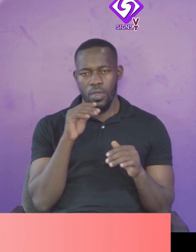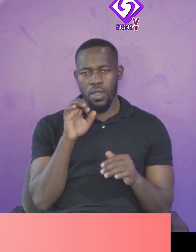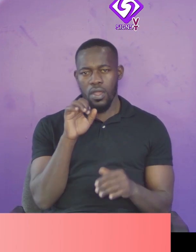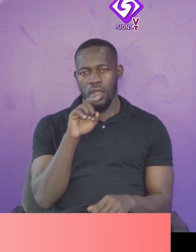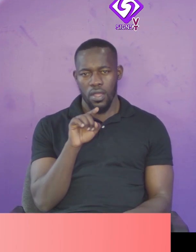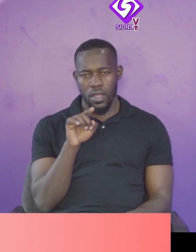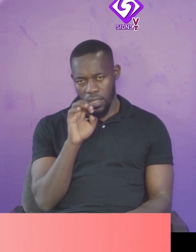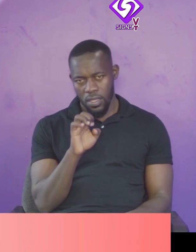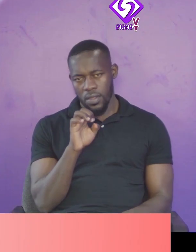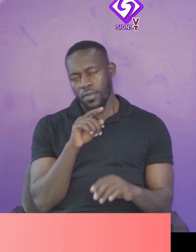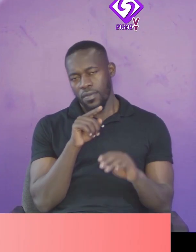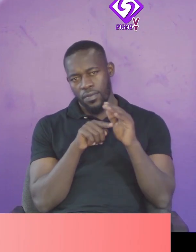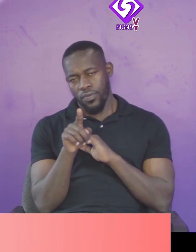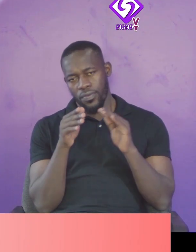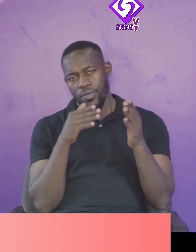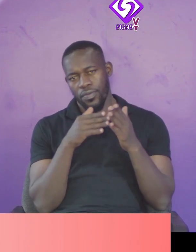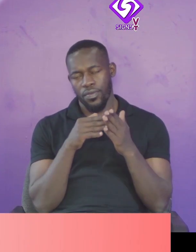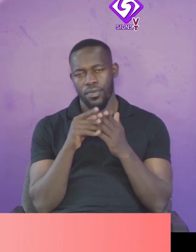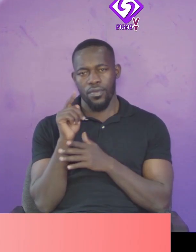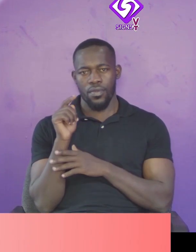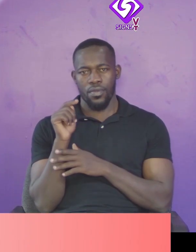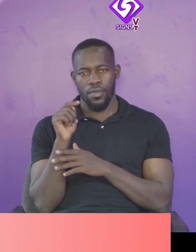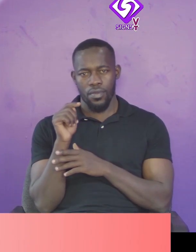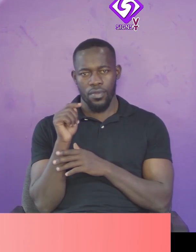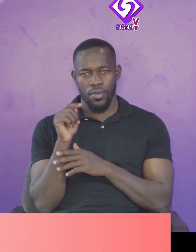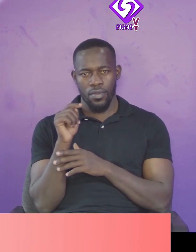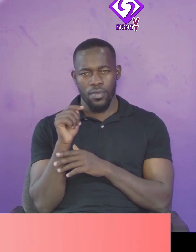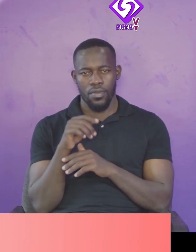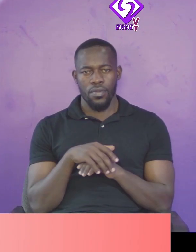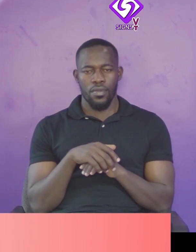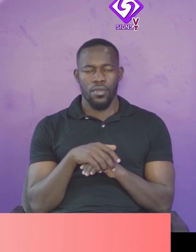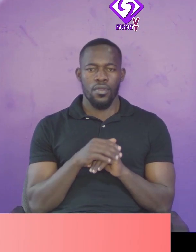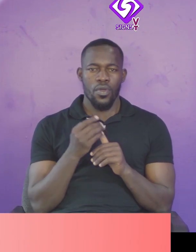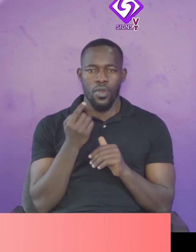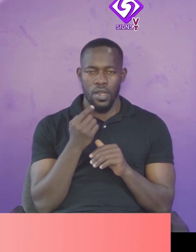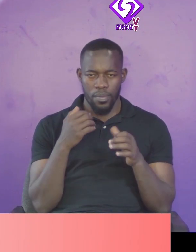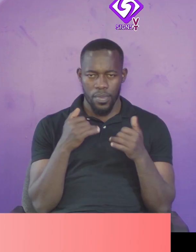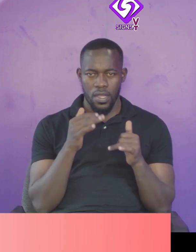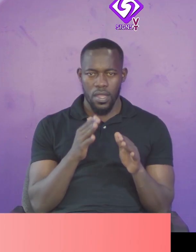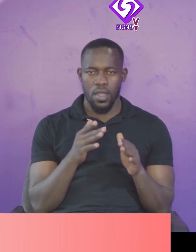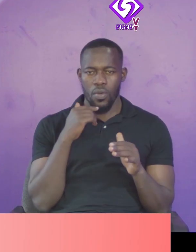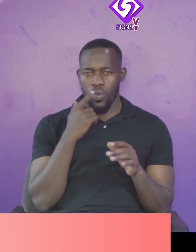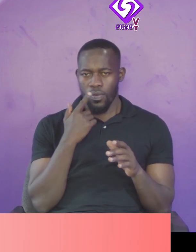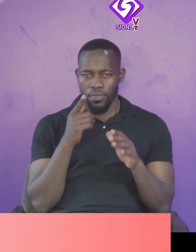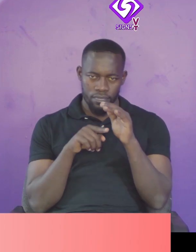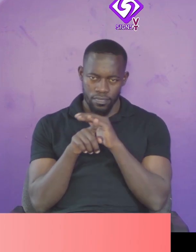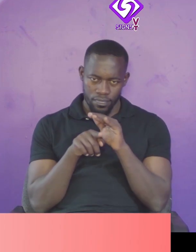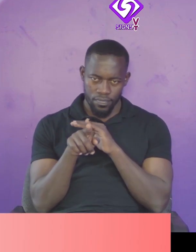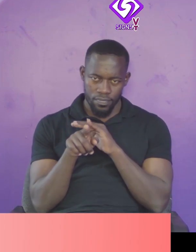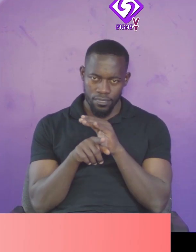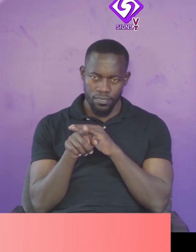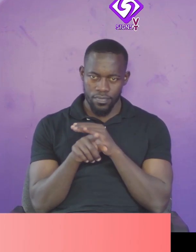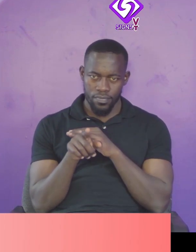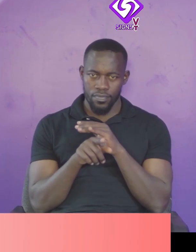remember when he scored against Tottenham, a hat-trick in the derby. The only player to score a hat-trick in the derby is Eze. Then Mikel